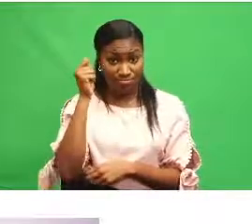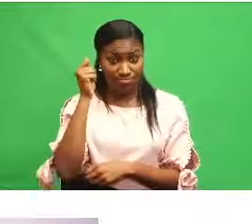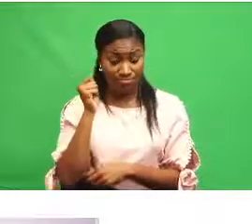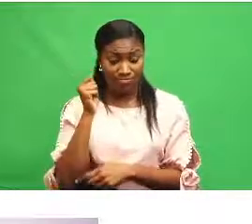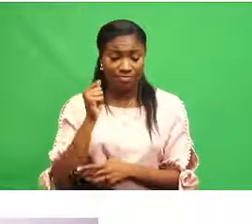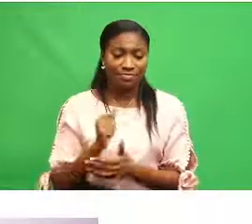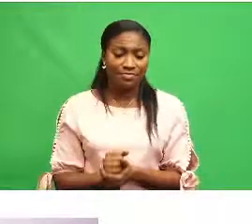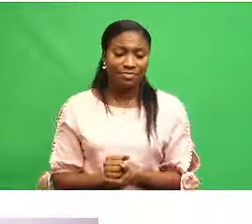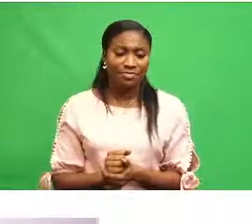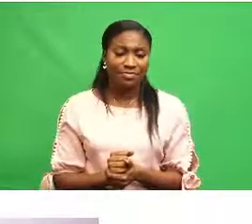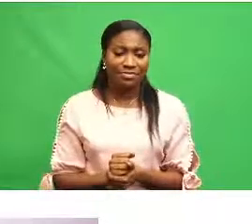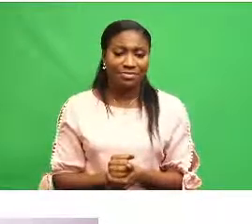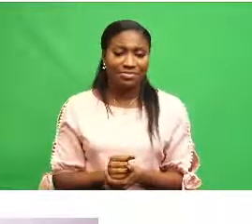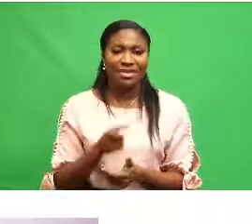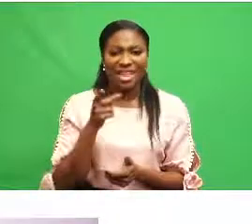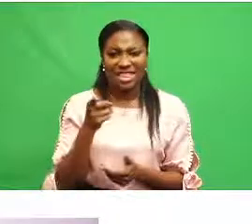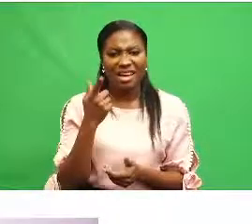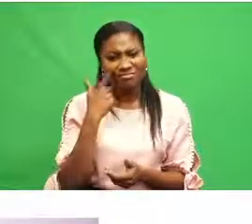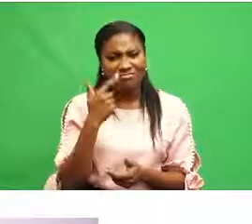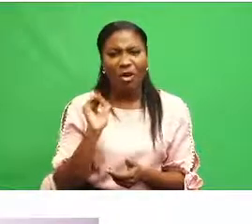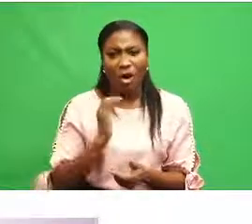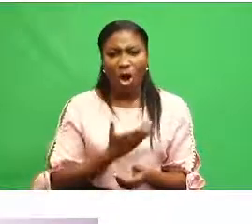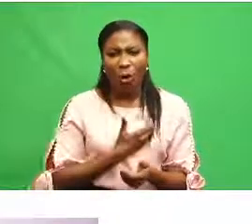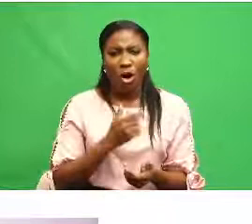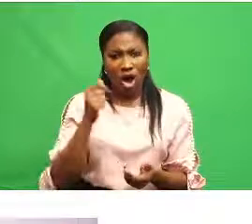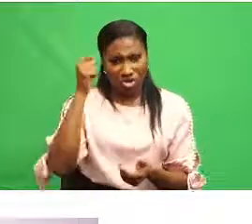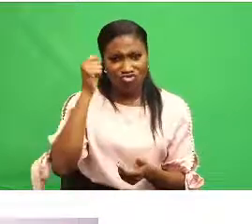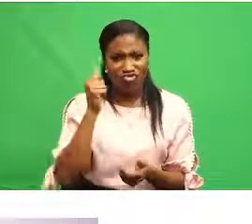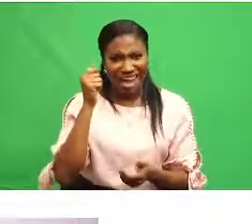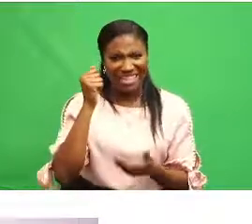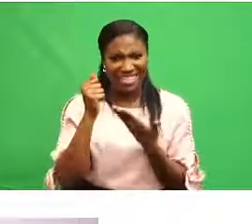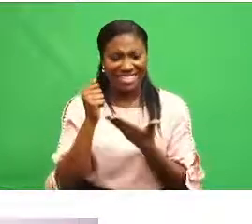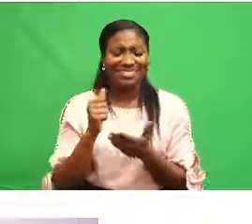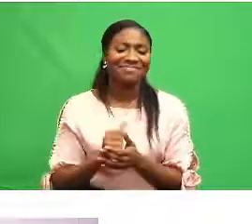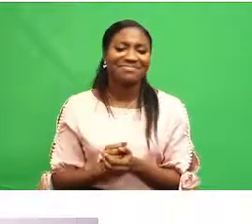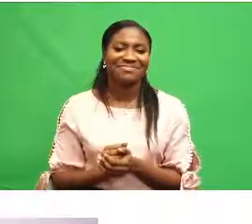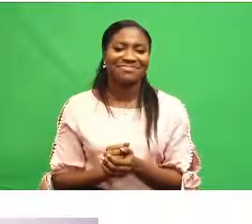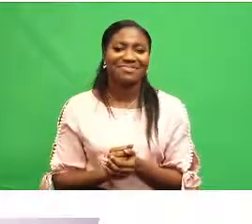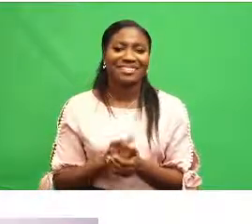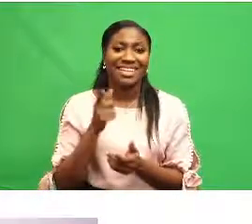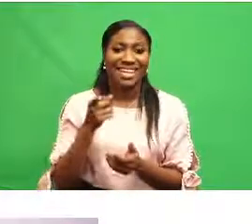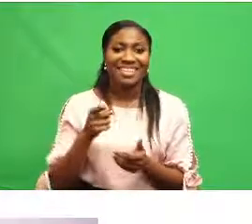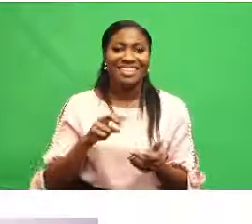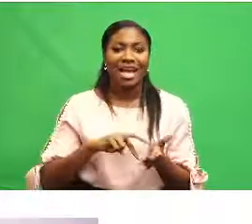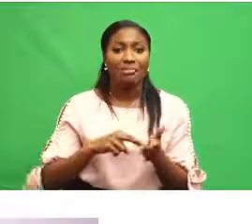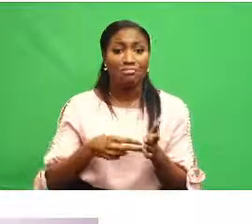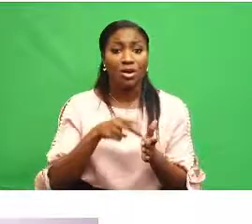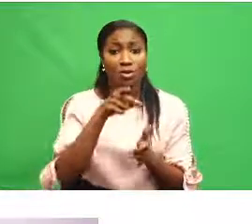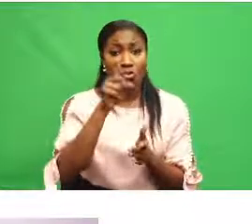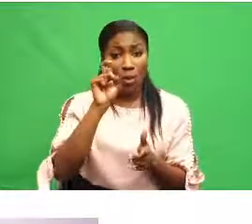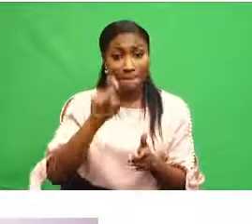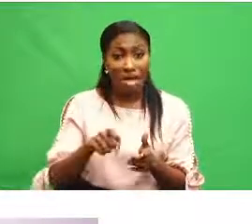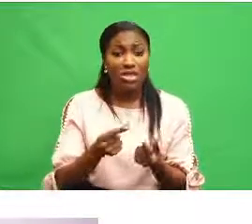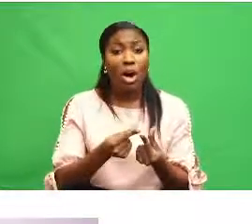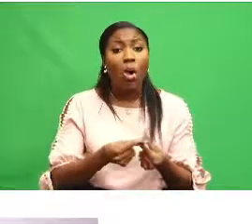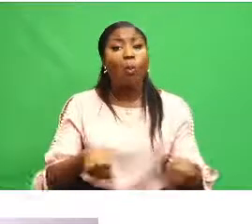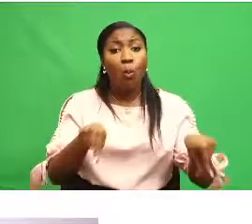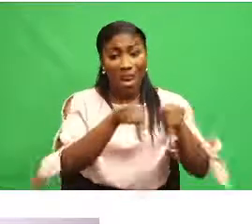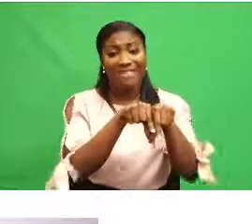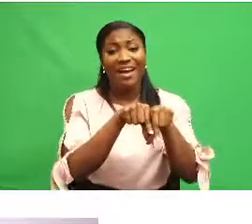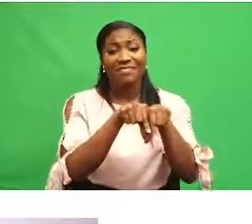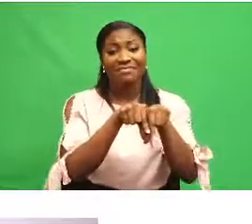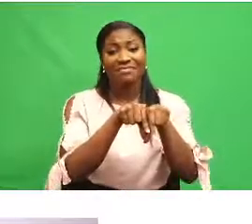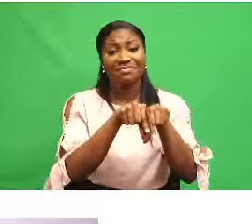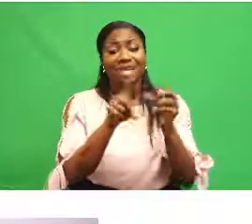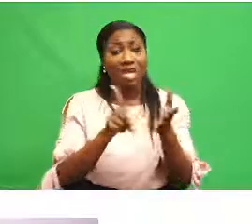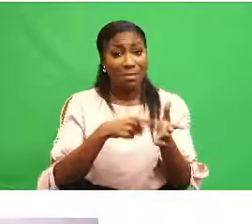is actually one of our grants. And the concept of the grant speaks to having to qualify for it. And even if you have